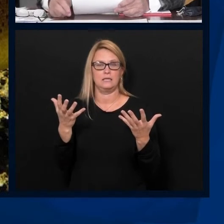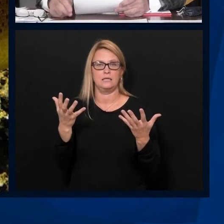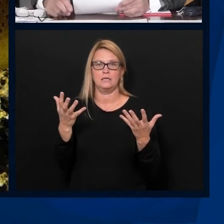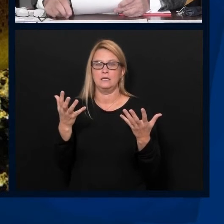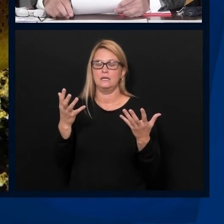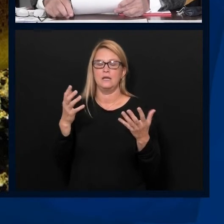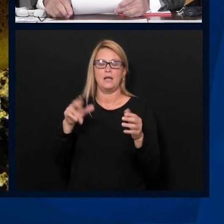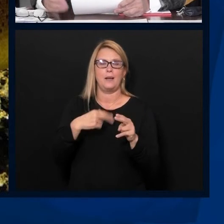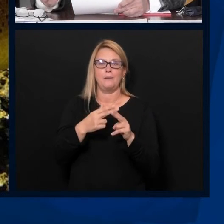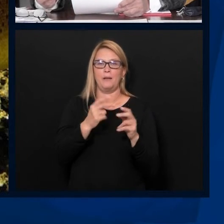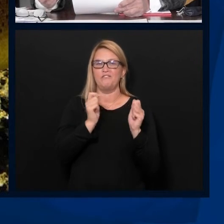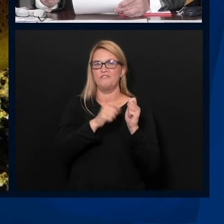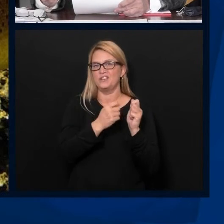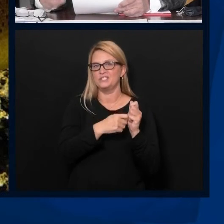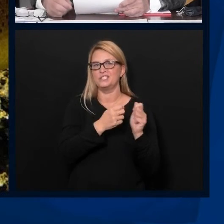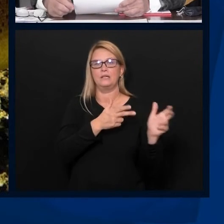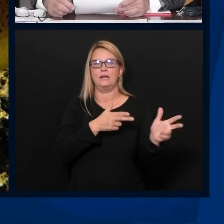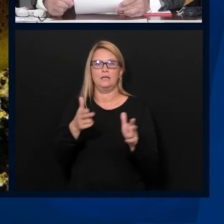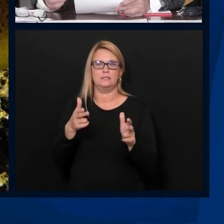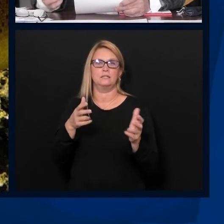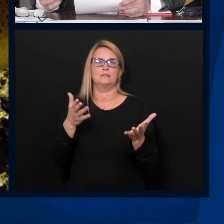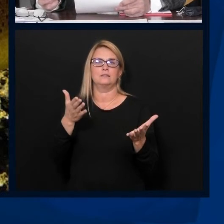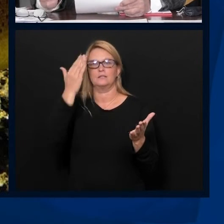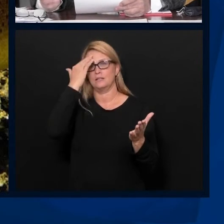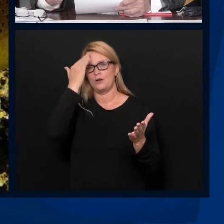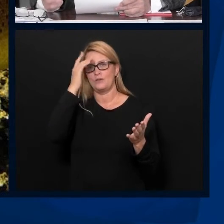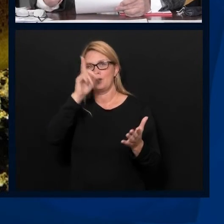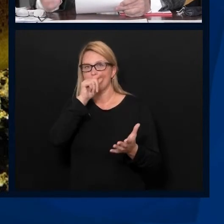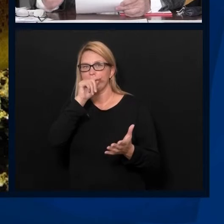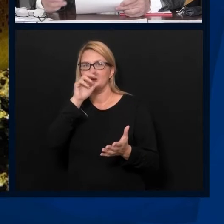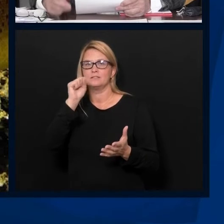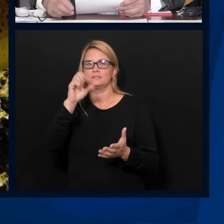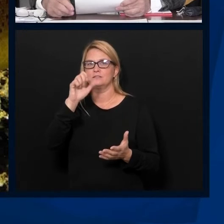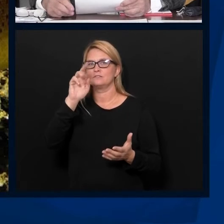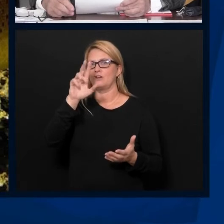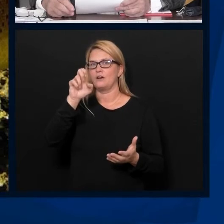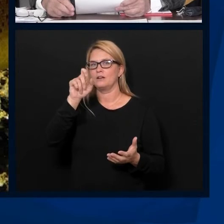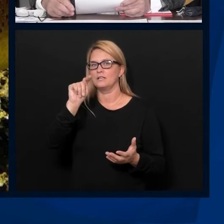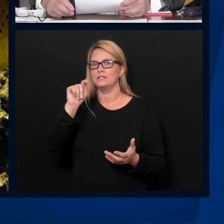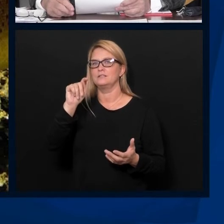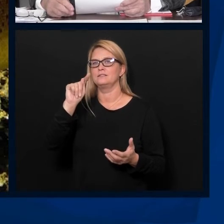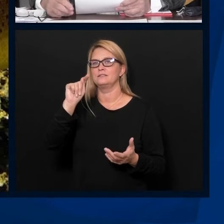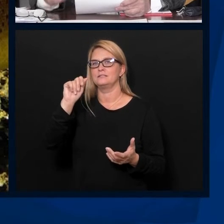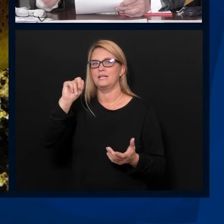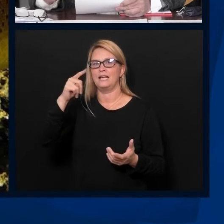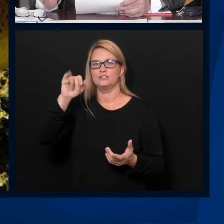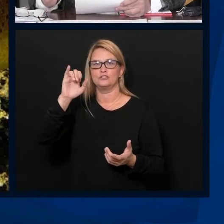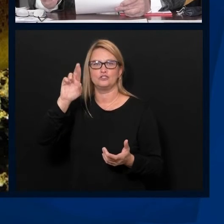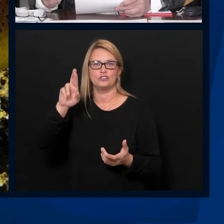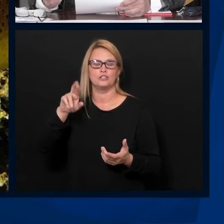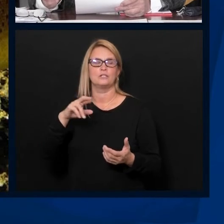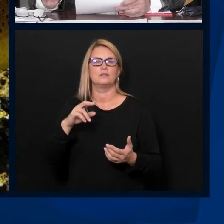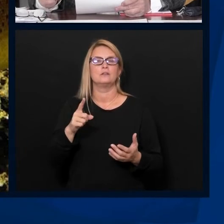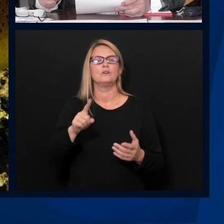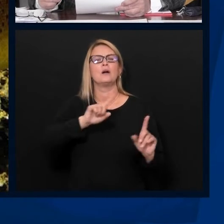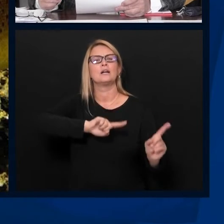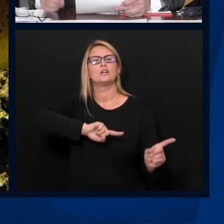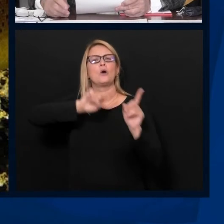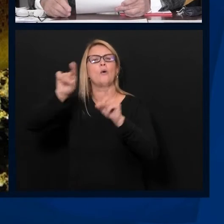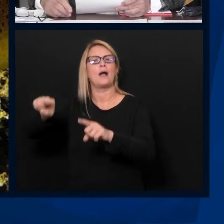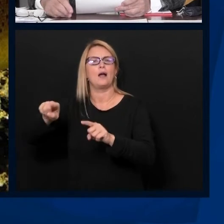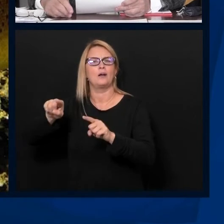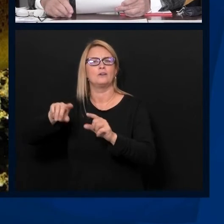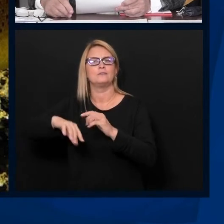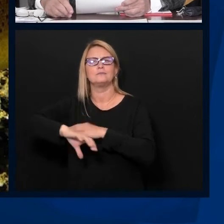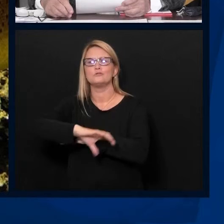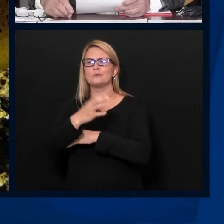the other day. I've told you about the scarlet tanager and all the incredible stuff that's out there. So go out over Christmas